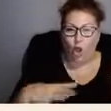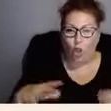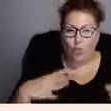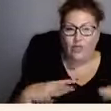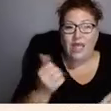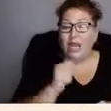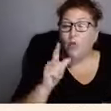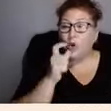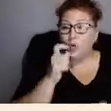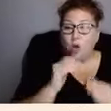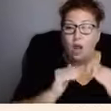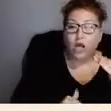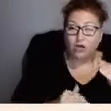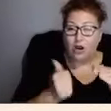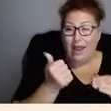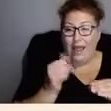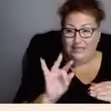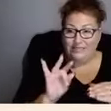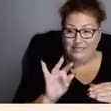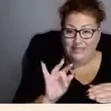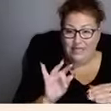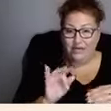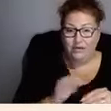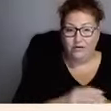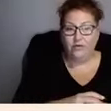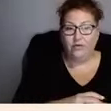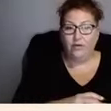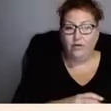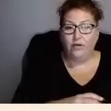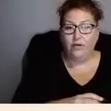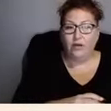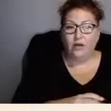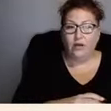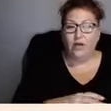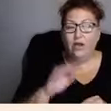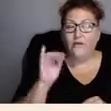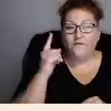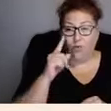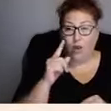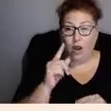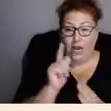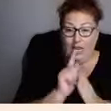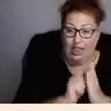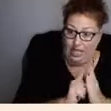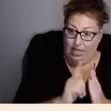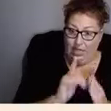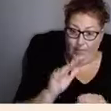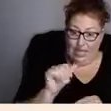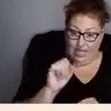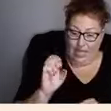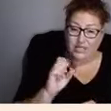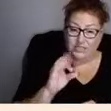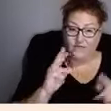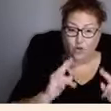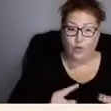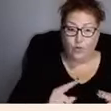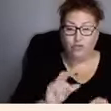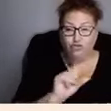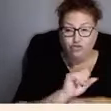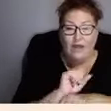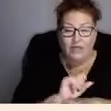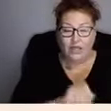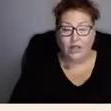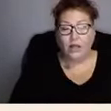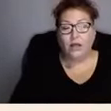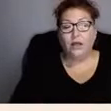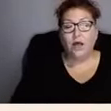age of 18, only the act and purpose matter for it to legally be a case of human trafficking. Understanding that